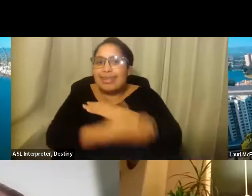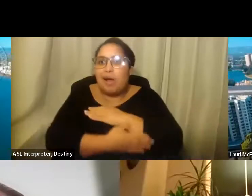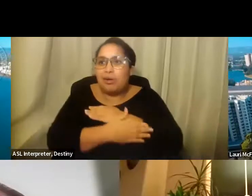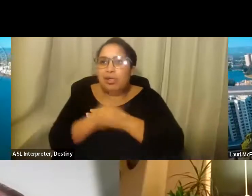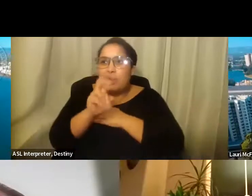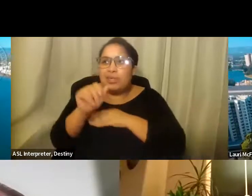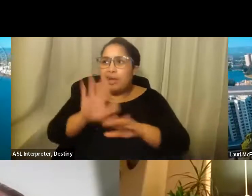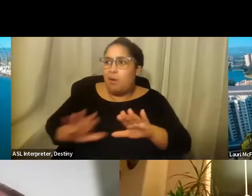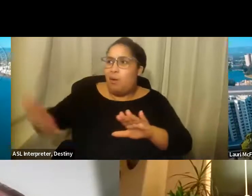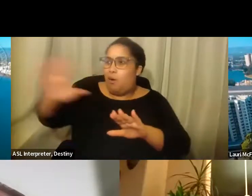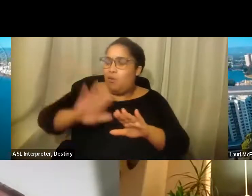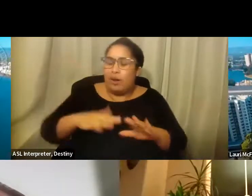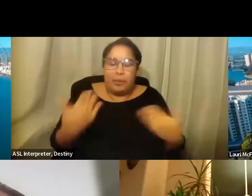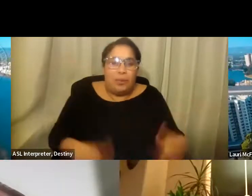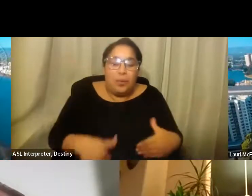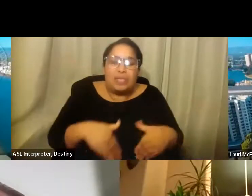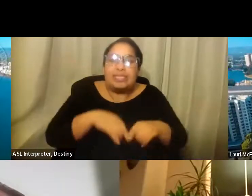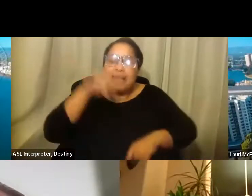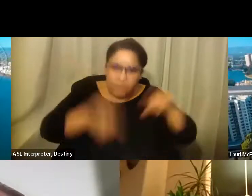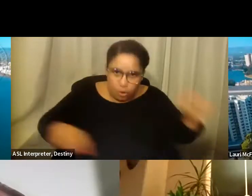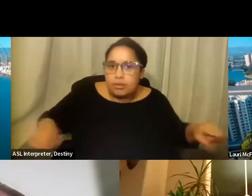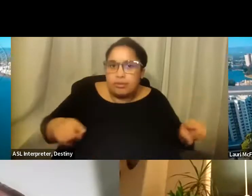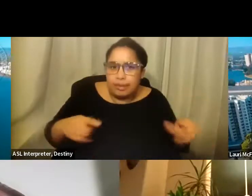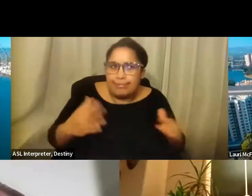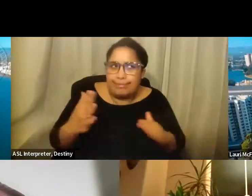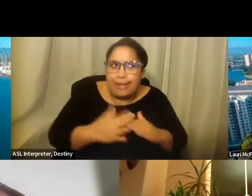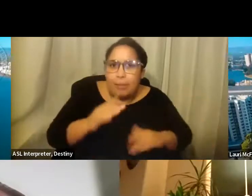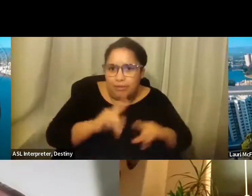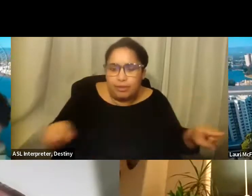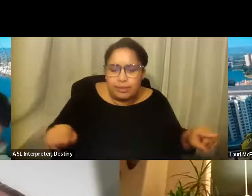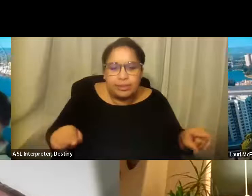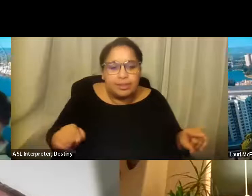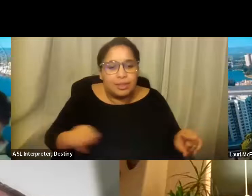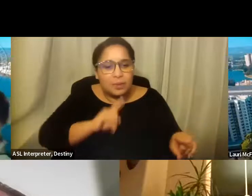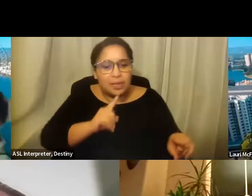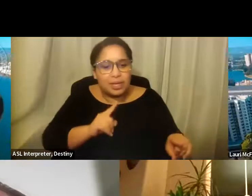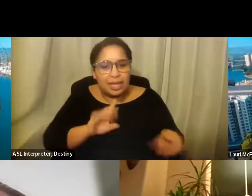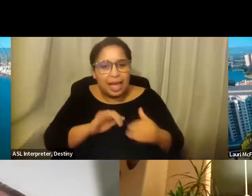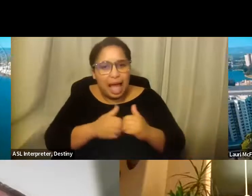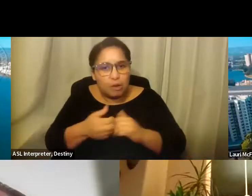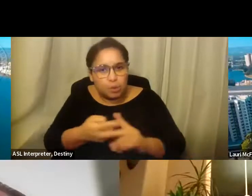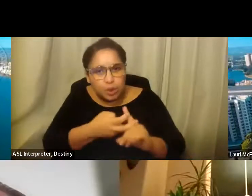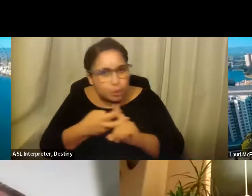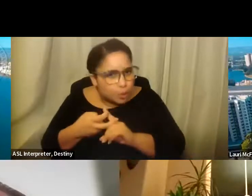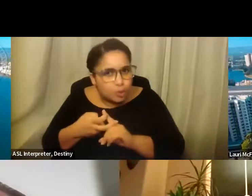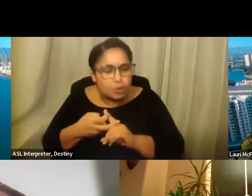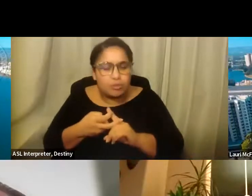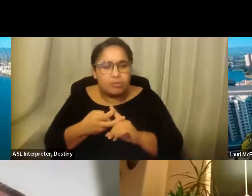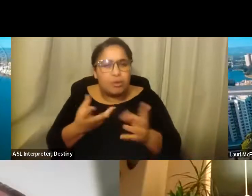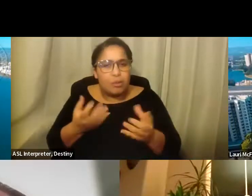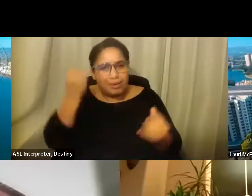And we're just having a hard time. So I would like some ideas of how to recruit